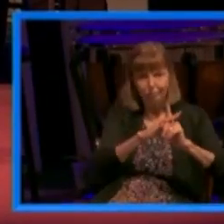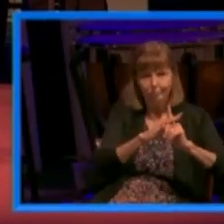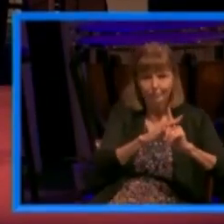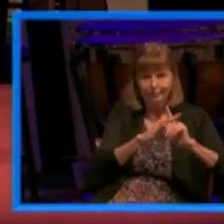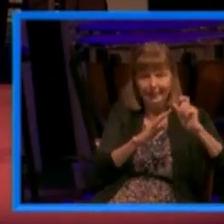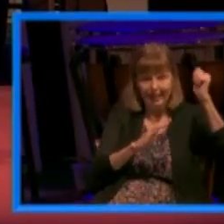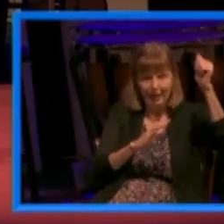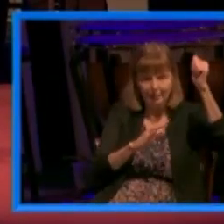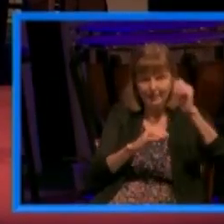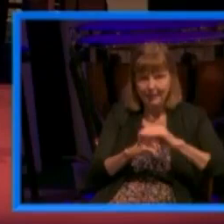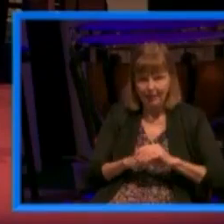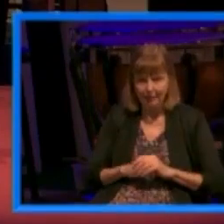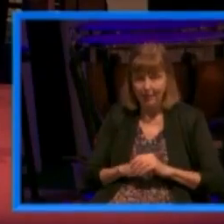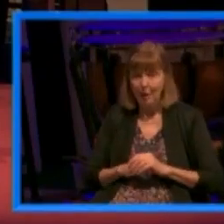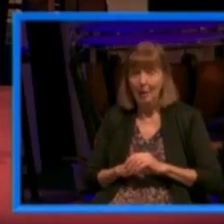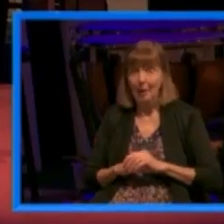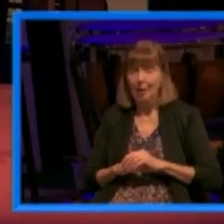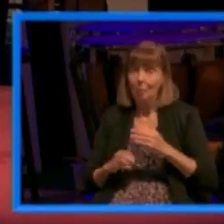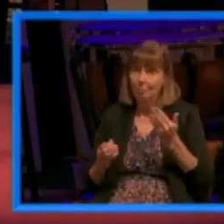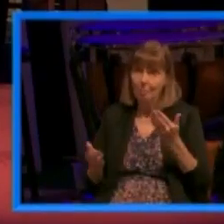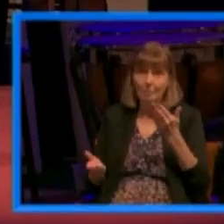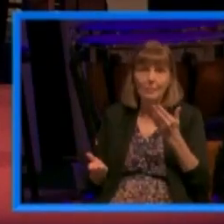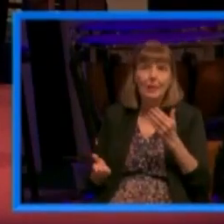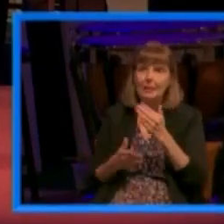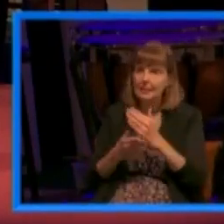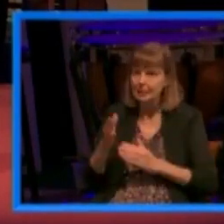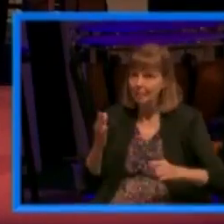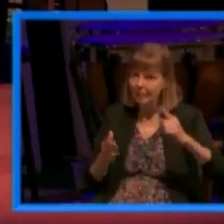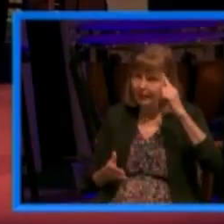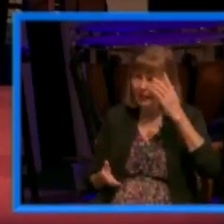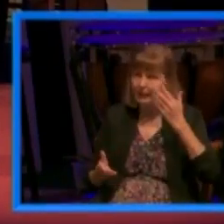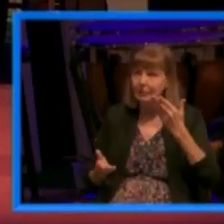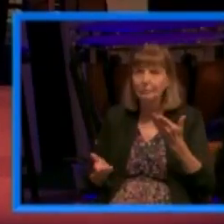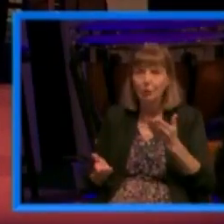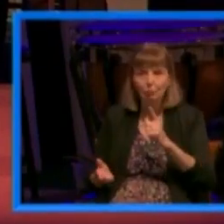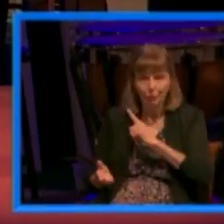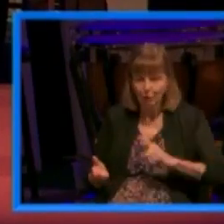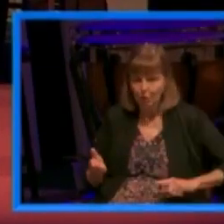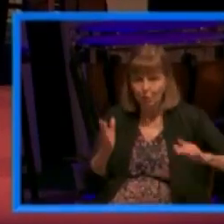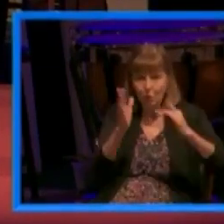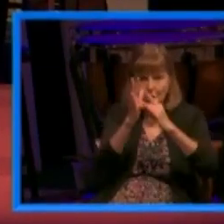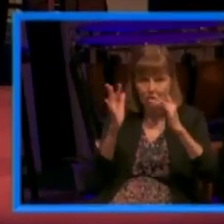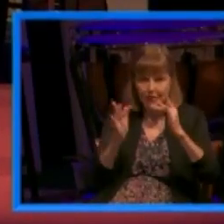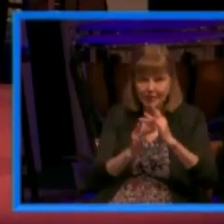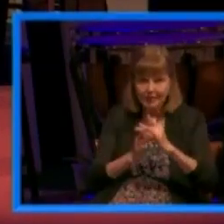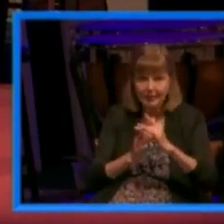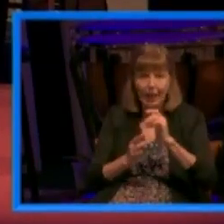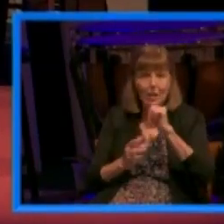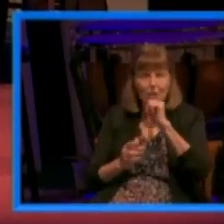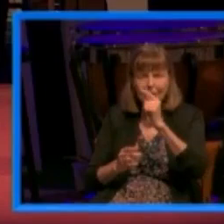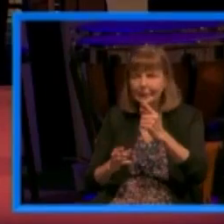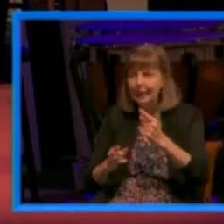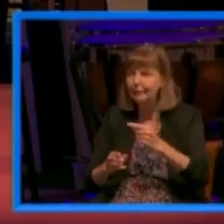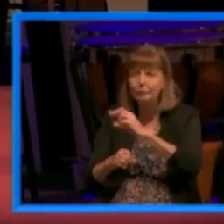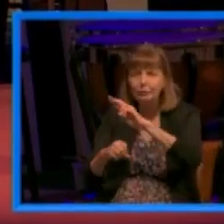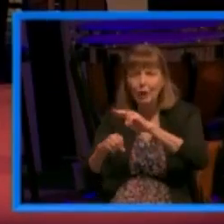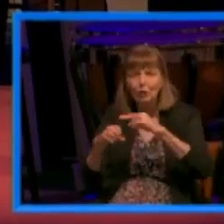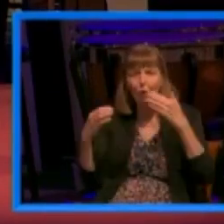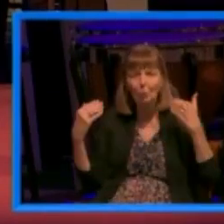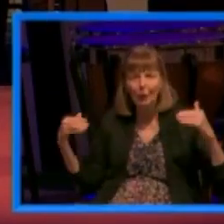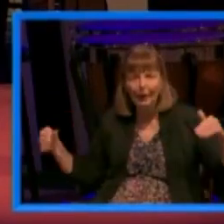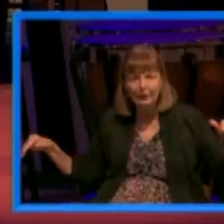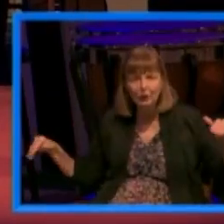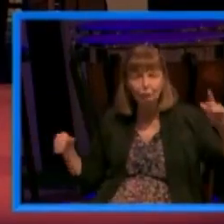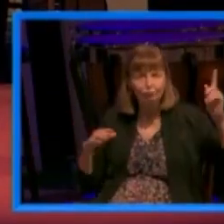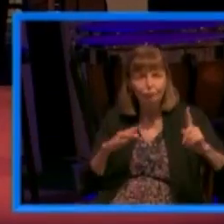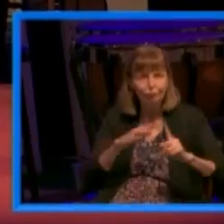is literally God appearing. This is not an angel like Gabriel. This is God appearing to them in some form where she can see him. The angel of the